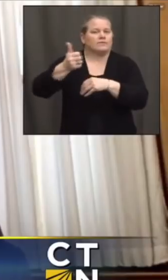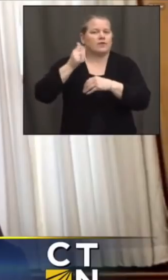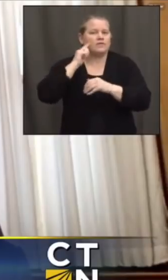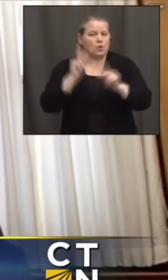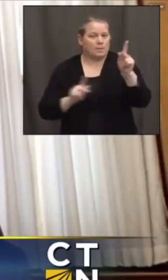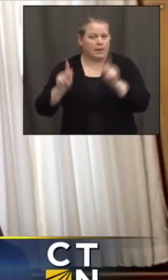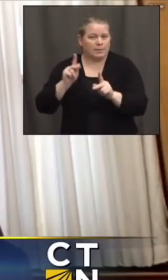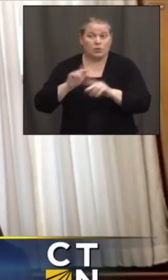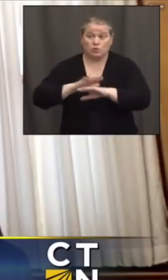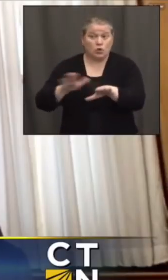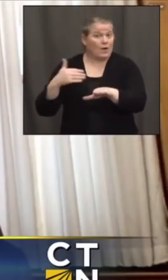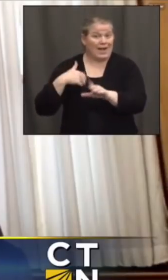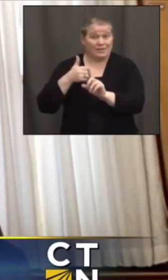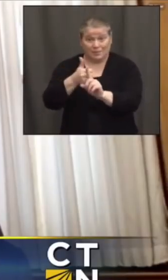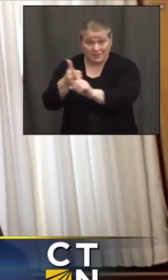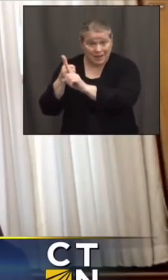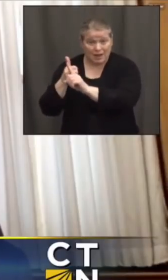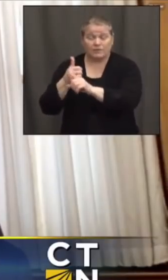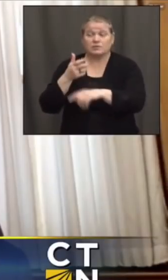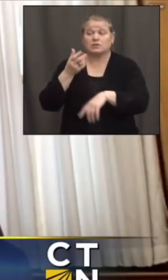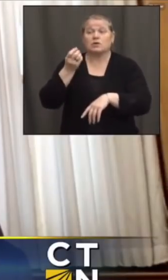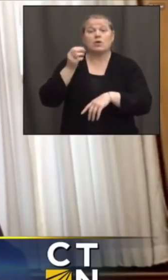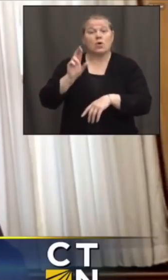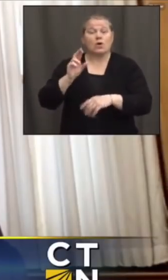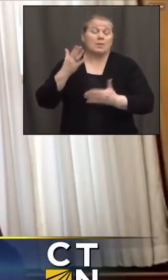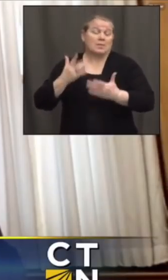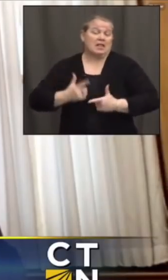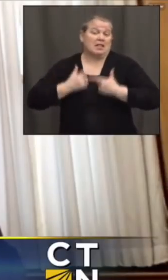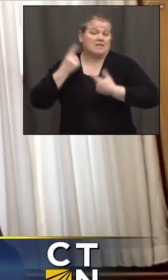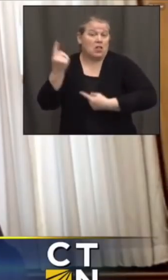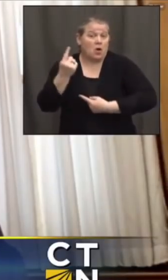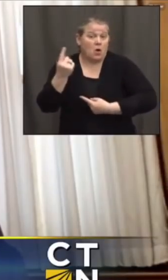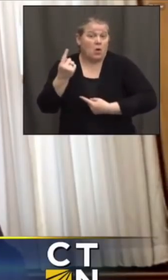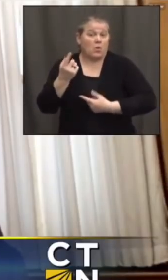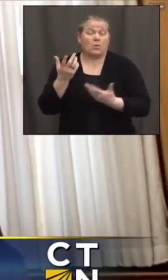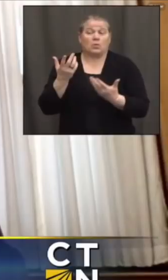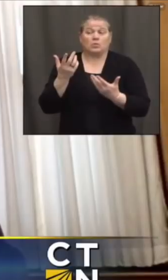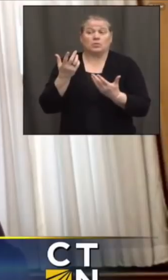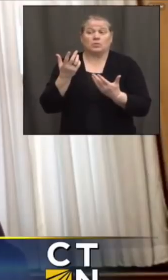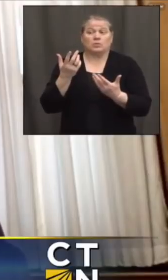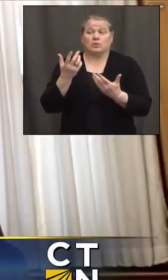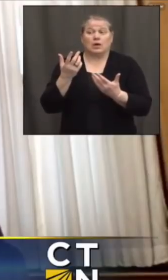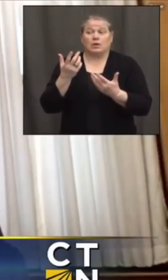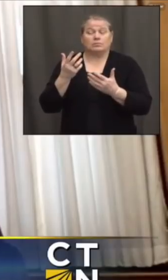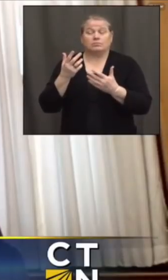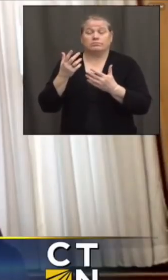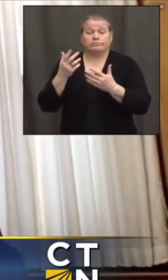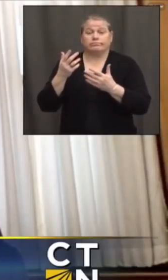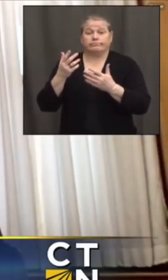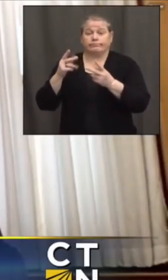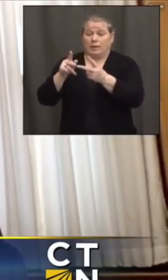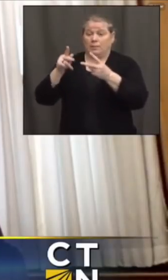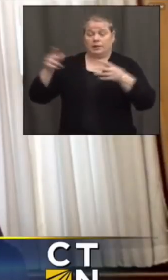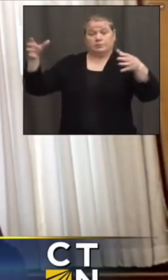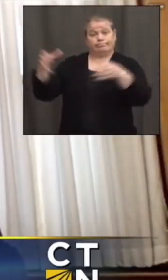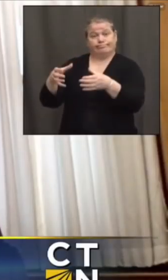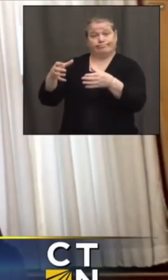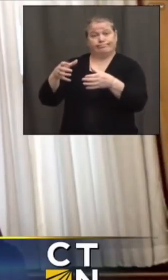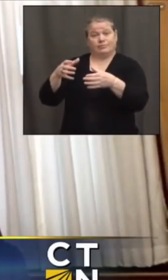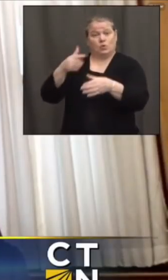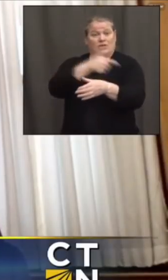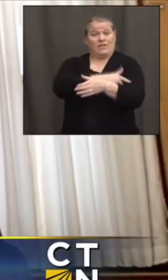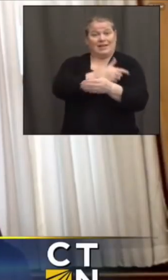have it, or if there's not, if they're living alone or, they're not in a congregate facility where the vaccines may be brought to